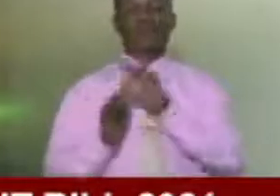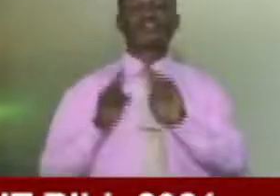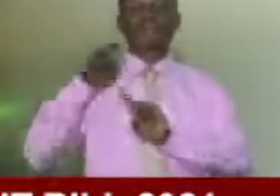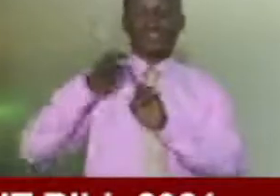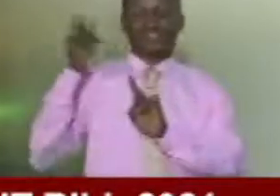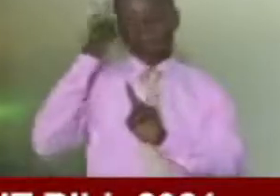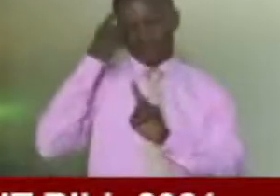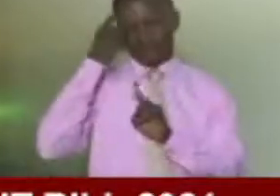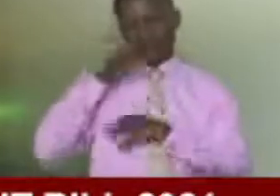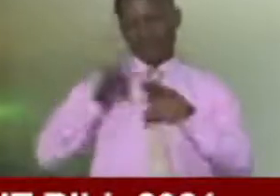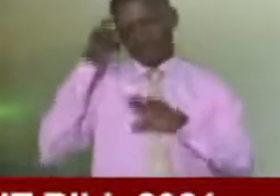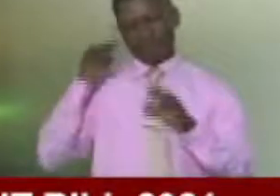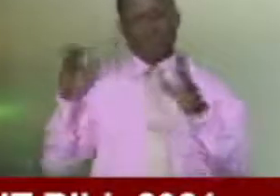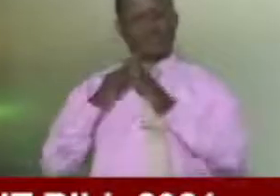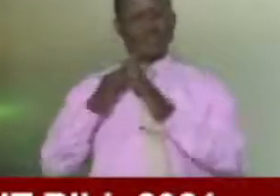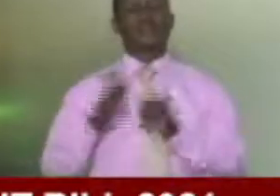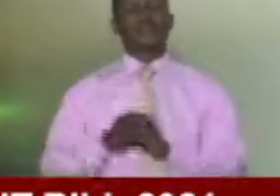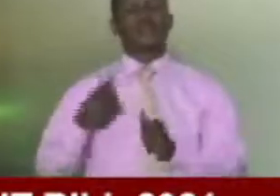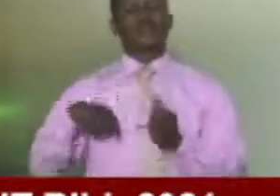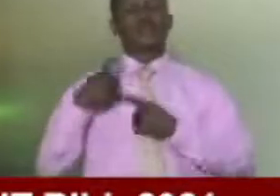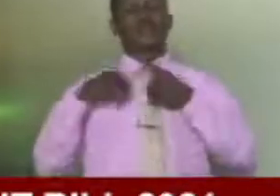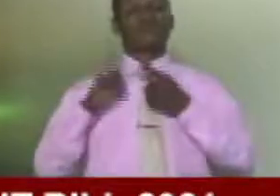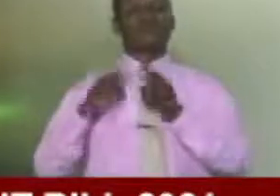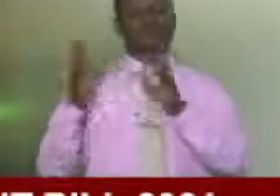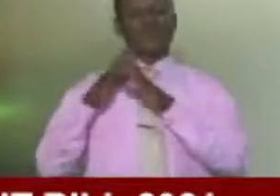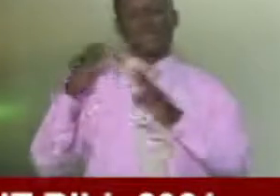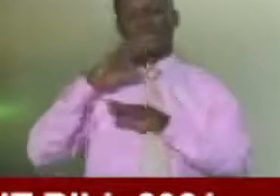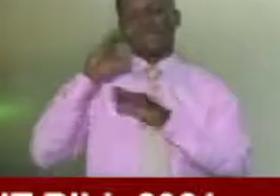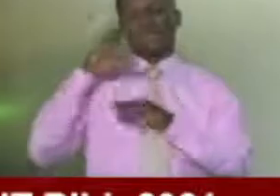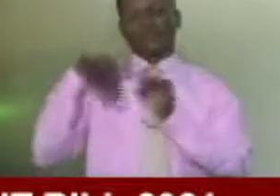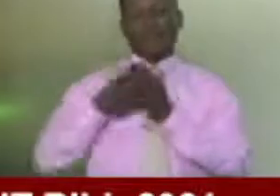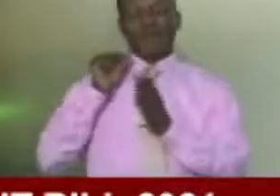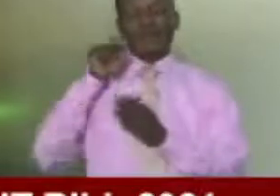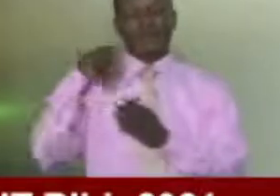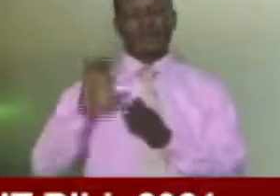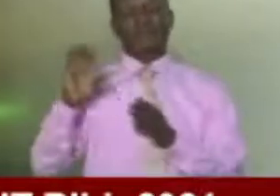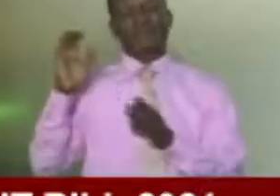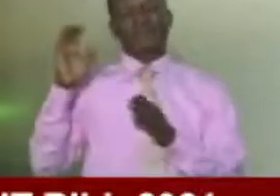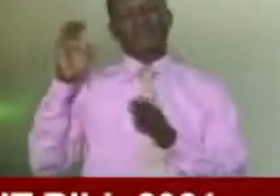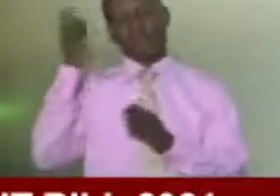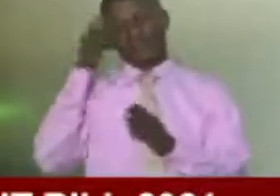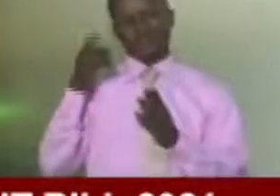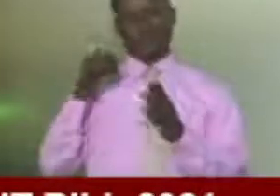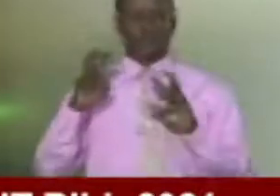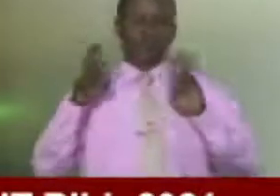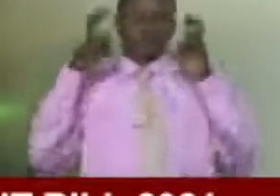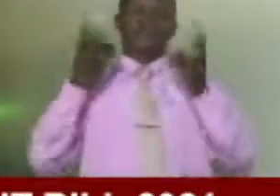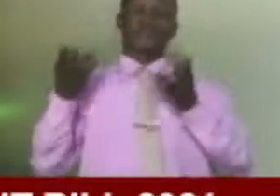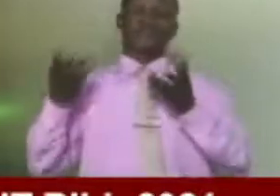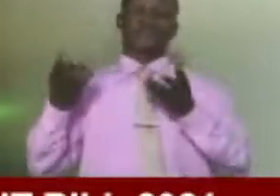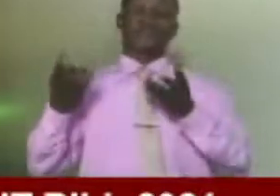have a meeting. And when we came to that meeting of the APC governors, the subject was brought. that that is the issue. What do we